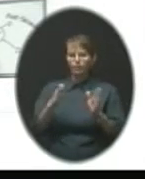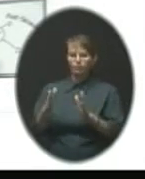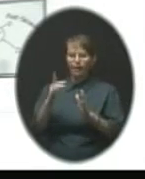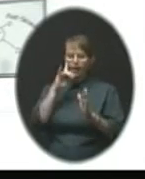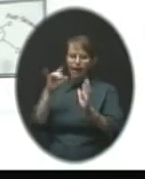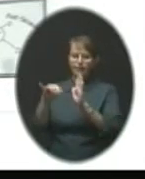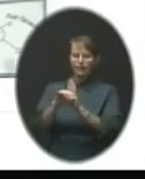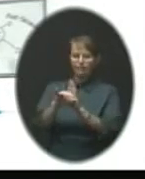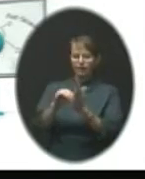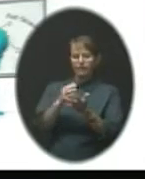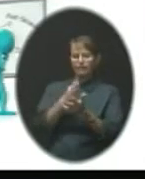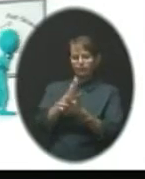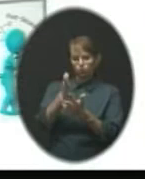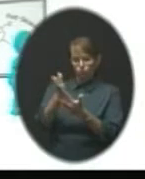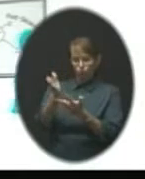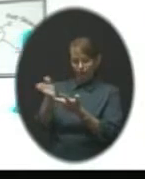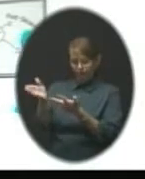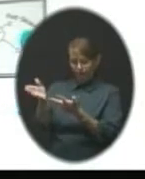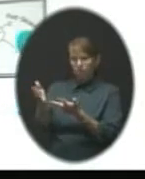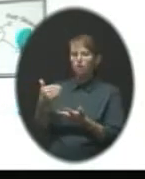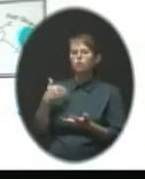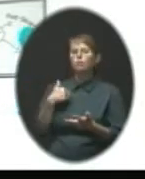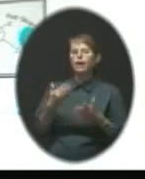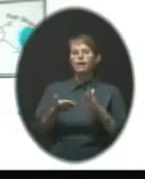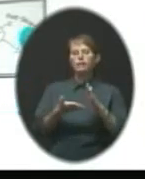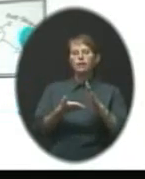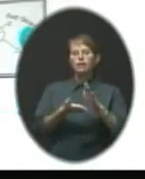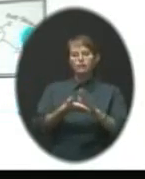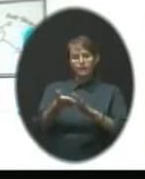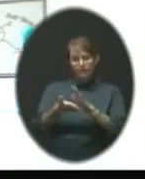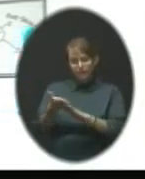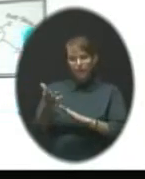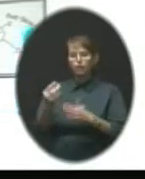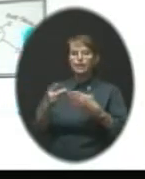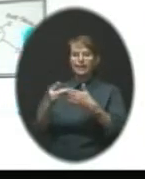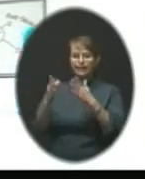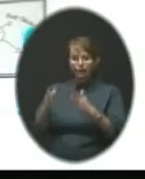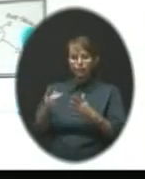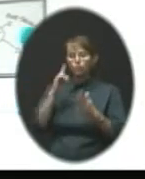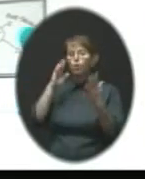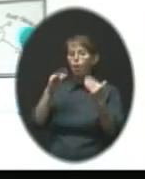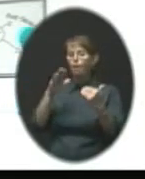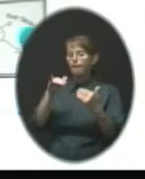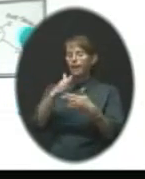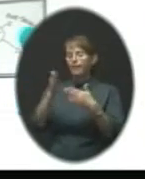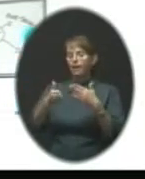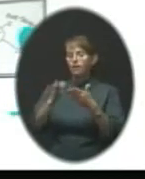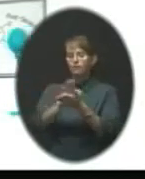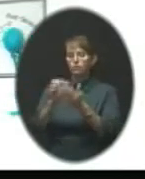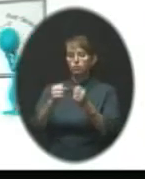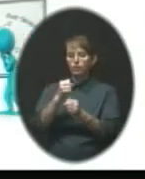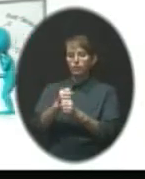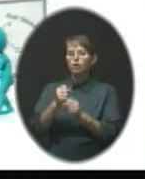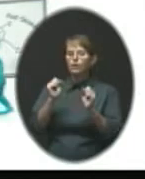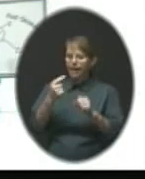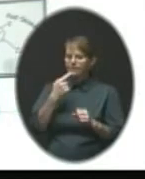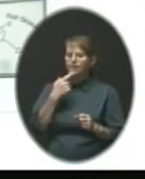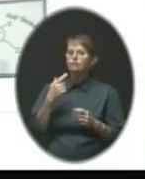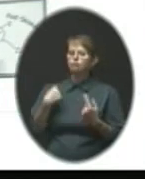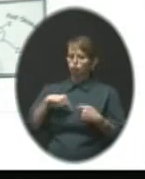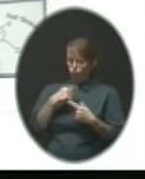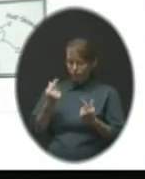facilitators and leaders. And we hope that at the end of this school year, we can say, gosh, we did this, and we did this, and we did this. We know